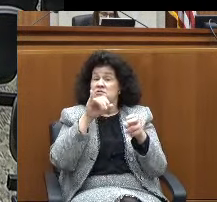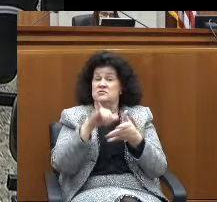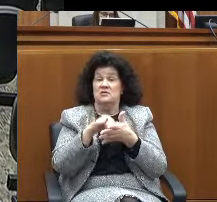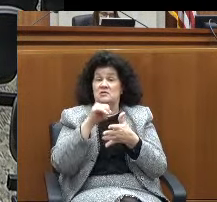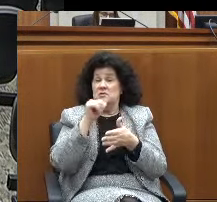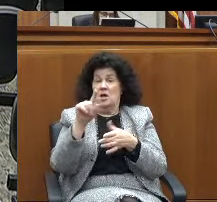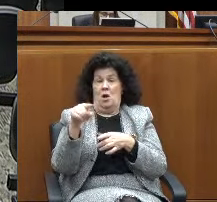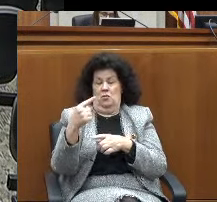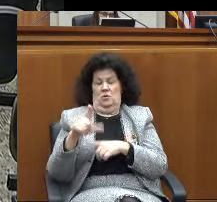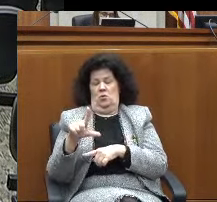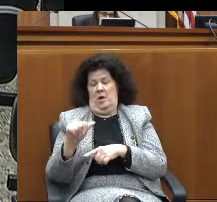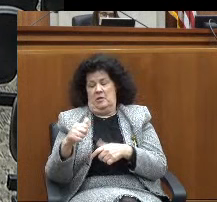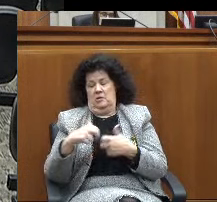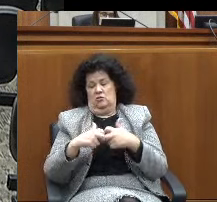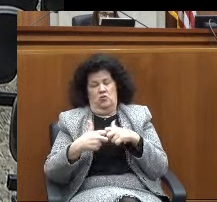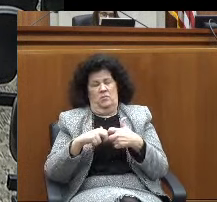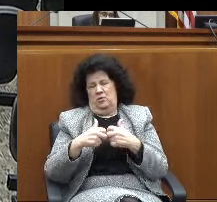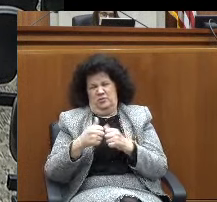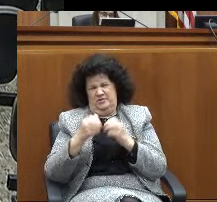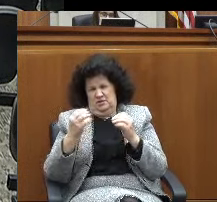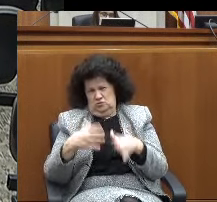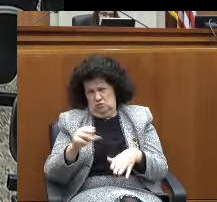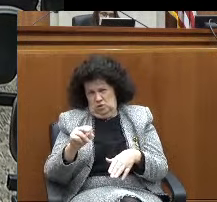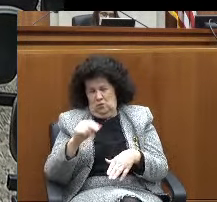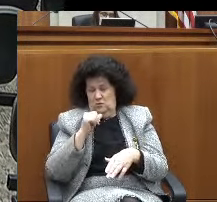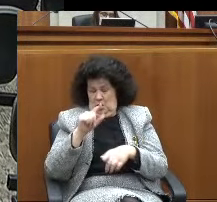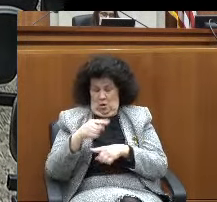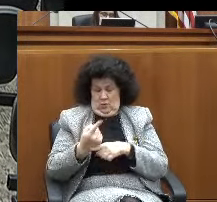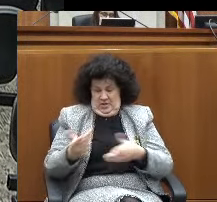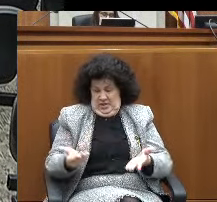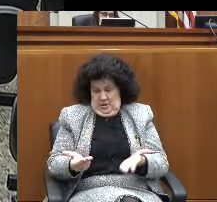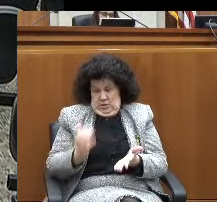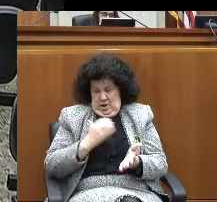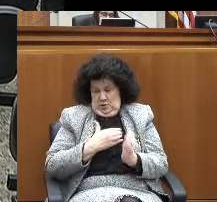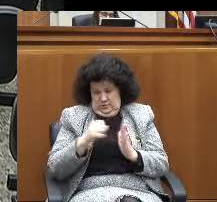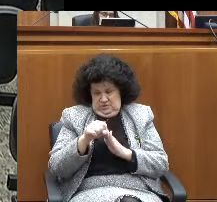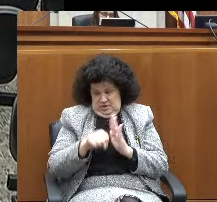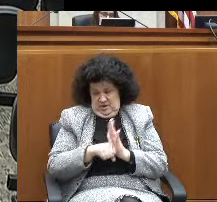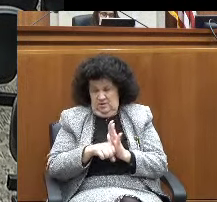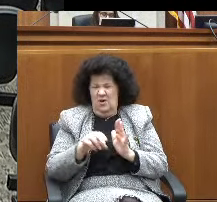not just Louisiana, right? Like the teacher shortage is not a Louisiana-specific